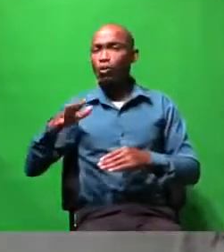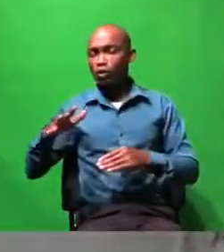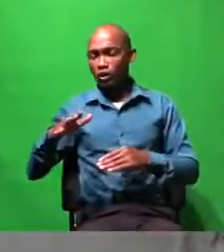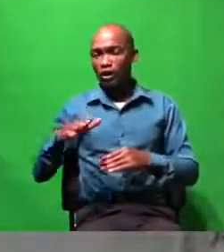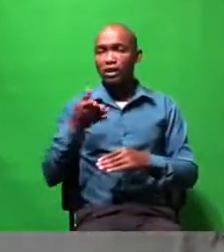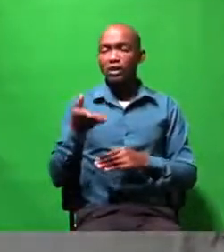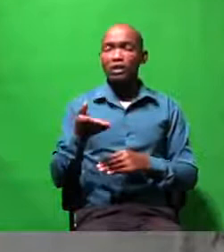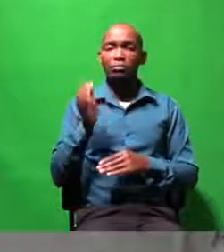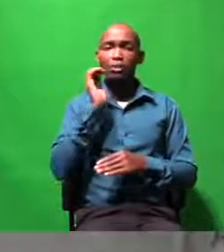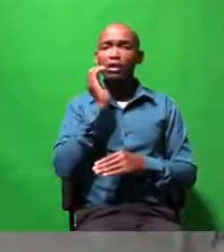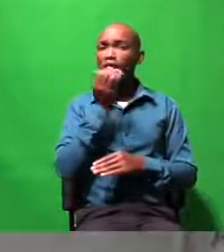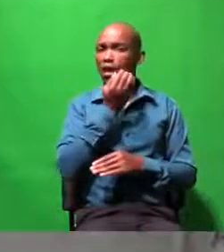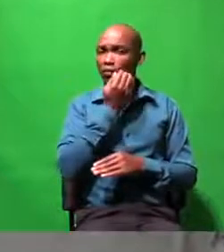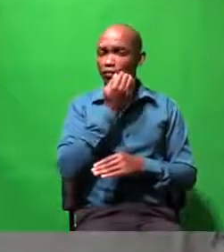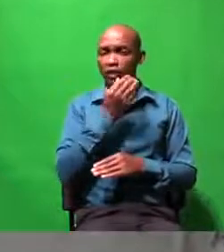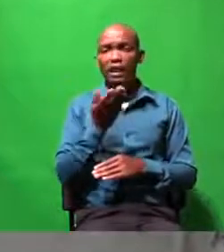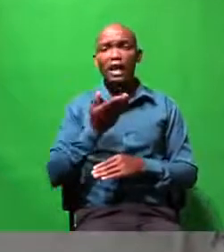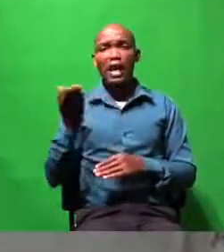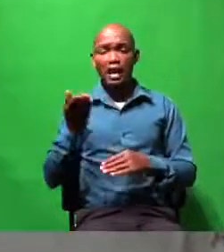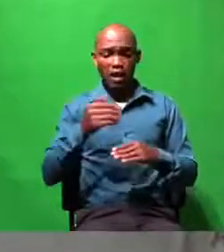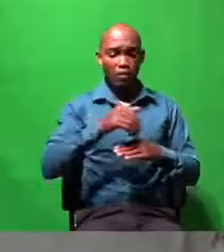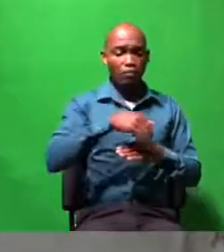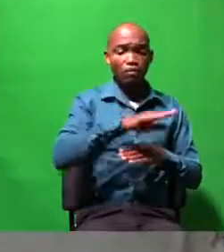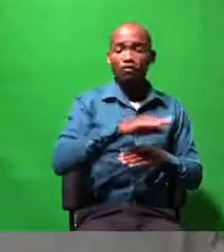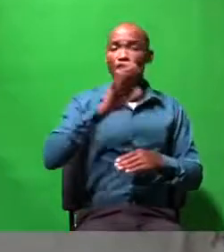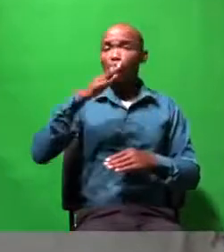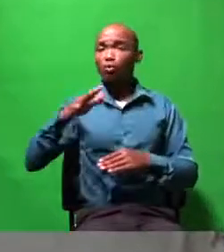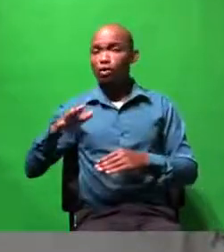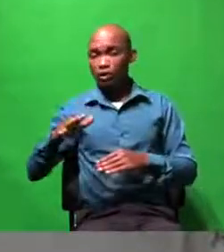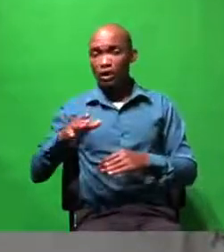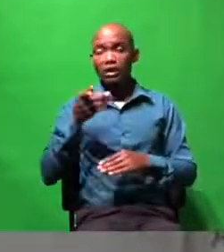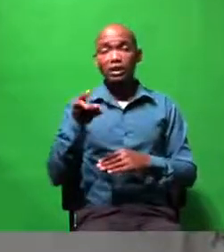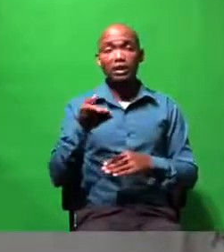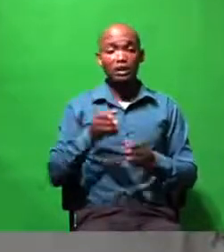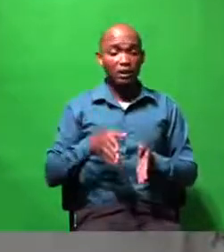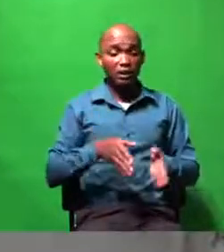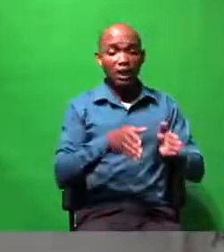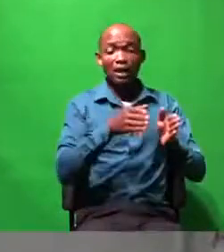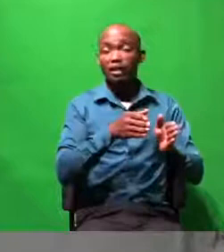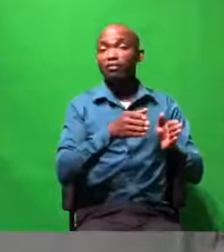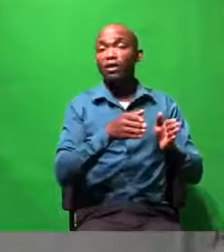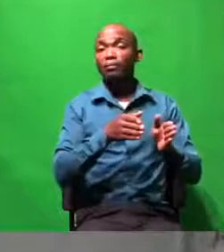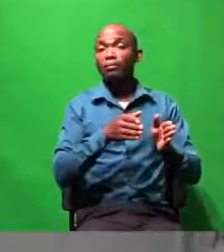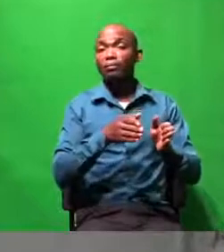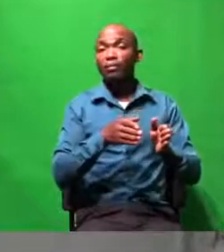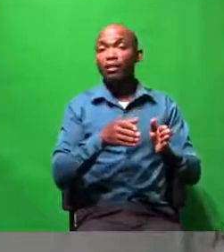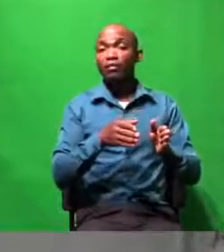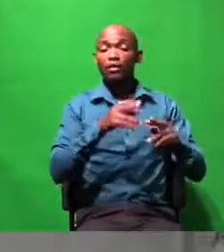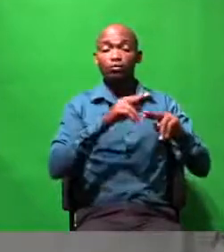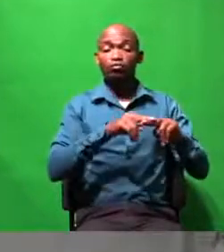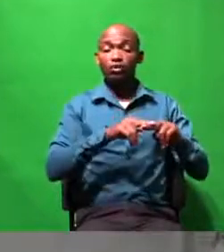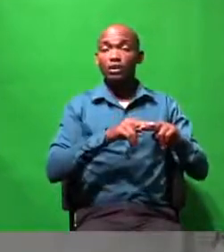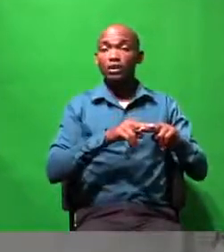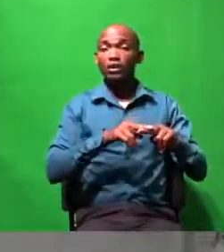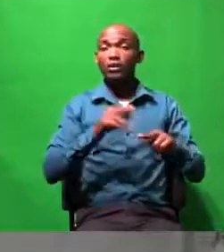should be careful. Any moving water is a river. Even though at your home the water